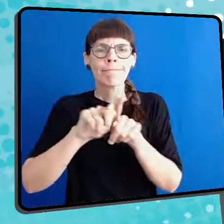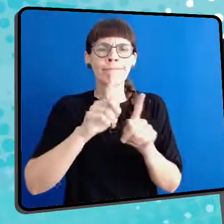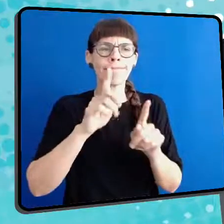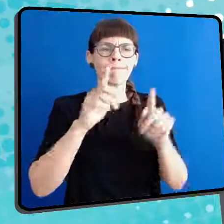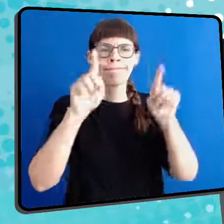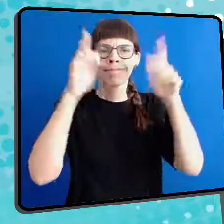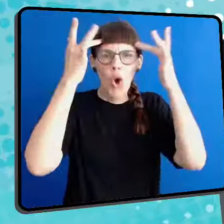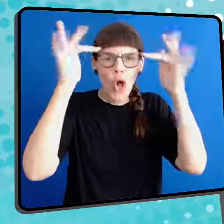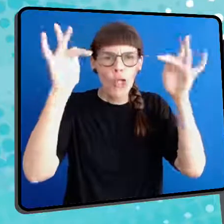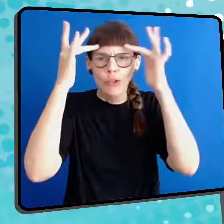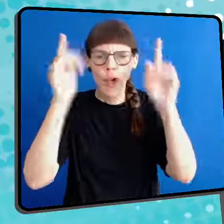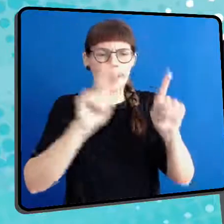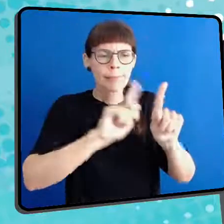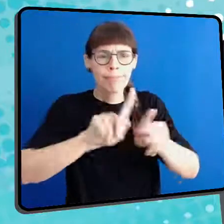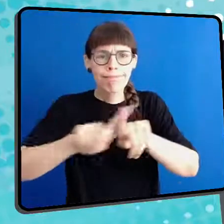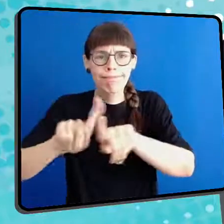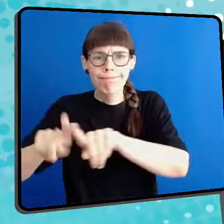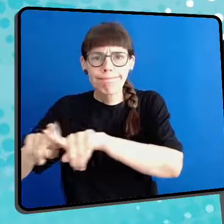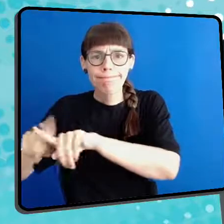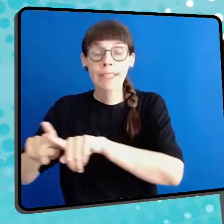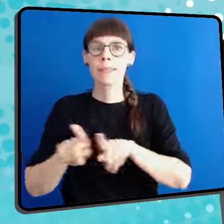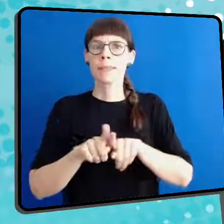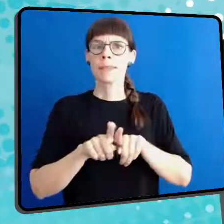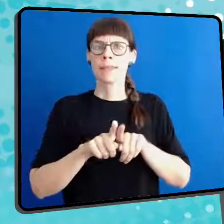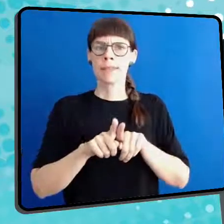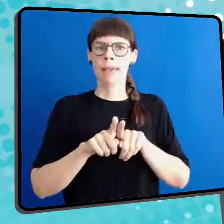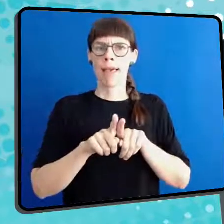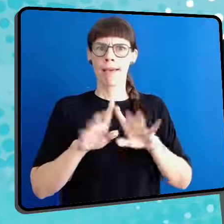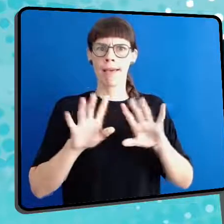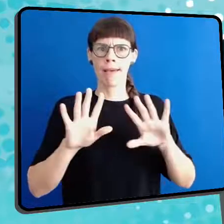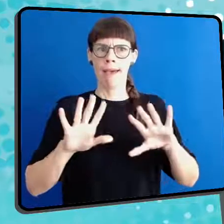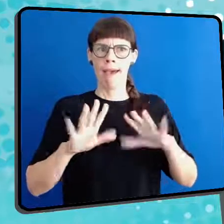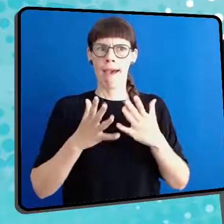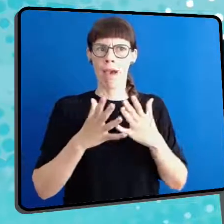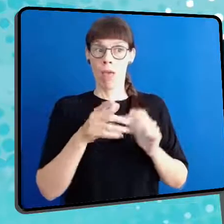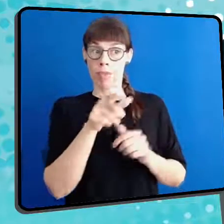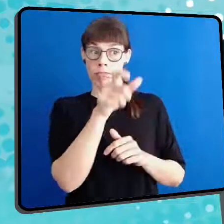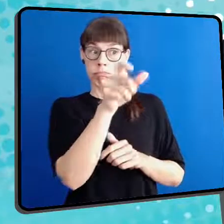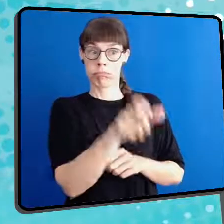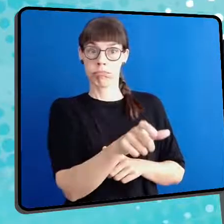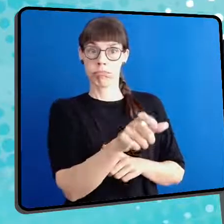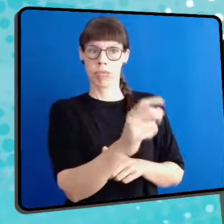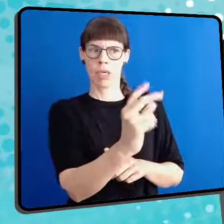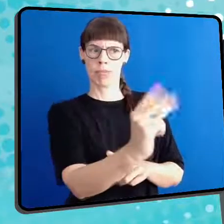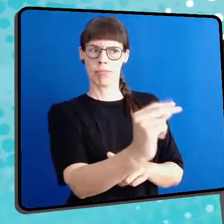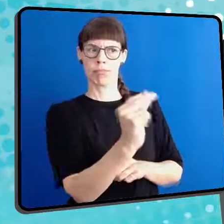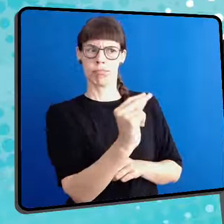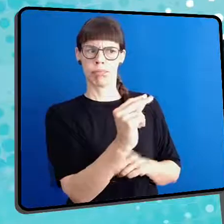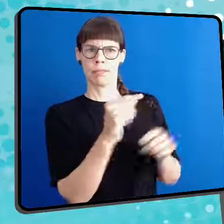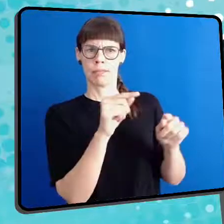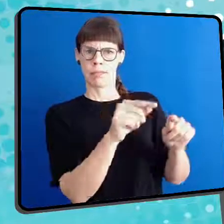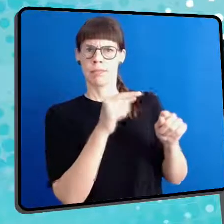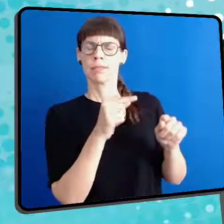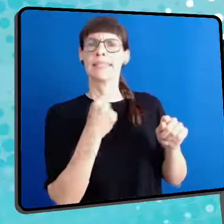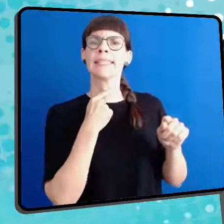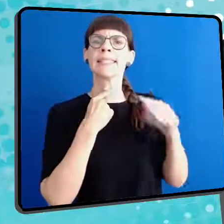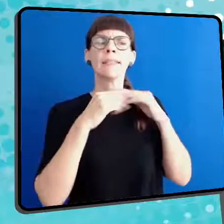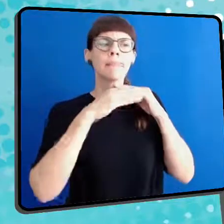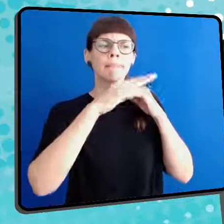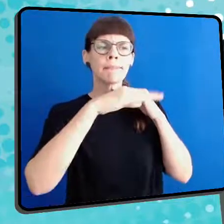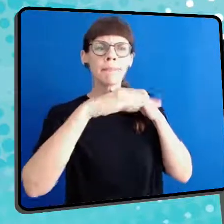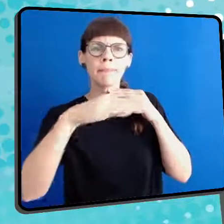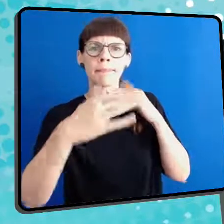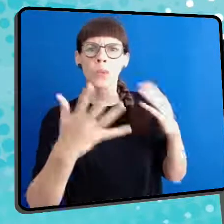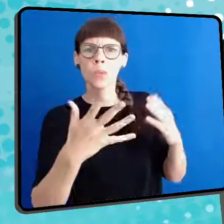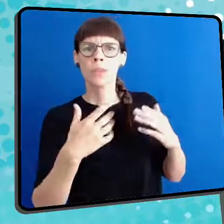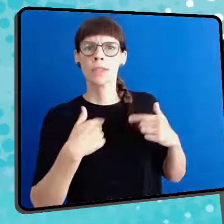voice agents, the way we respond to certain voices and how high pitched or low pitched they are, or